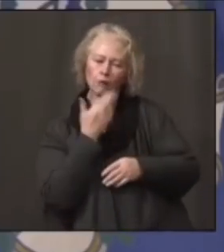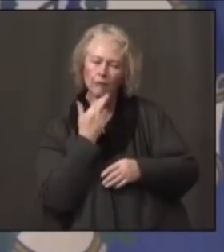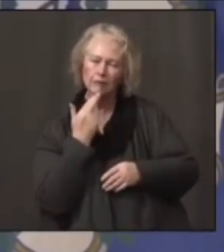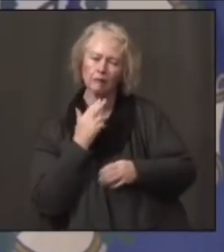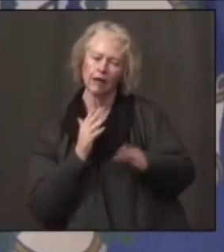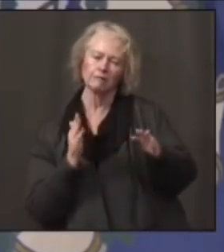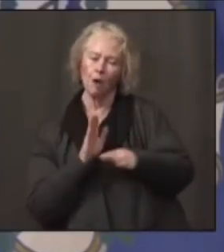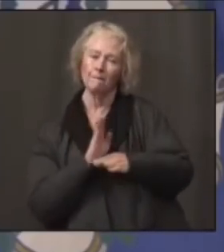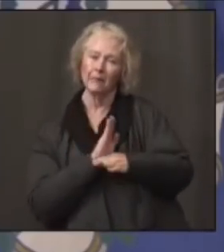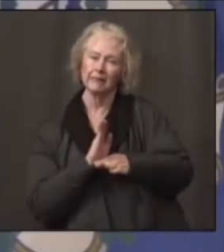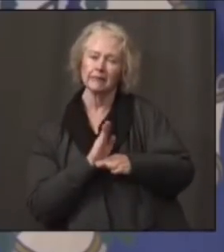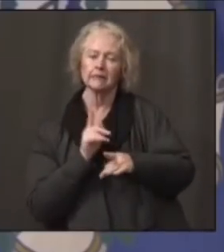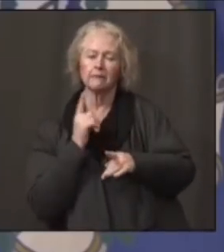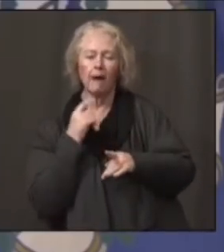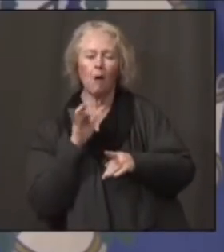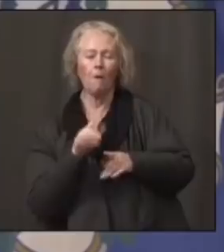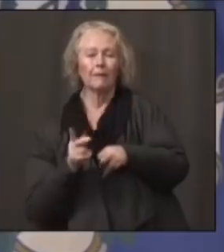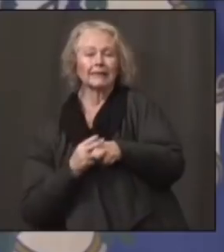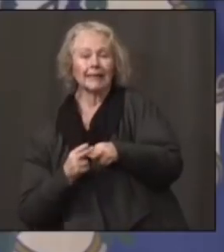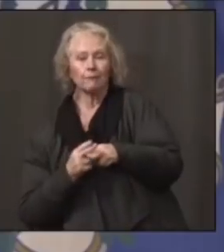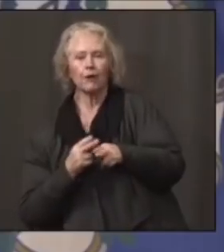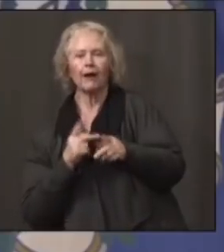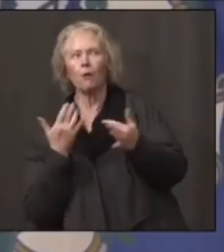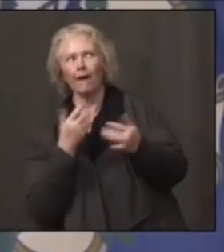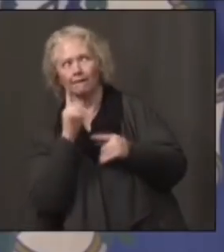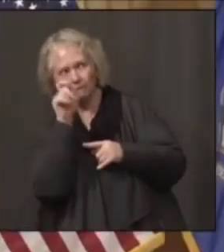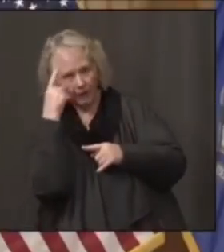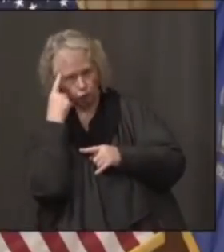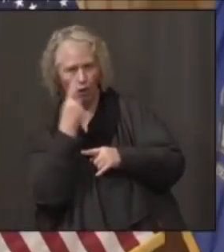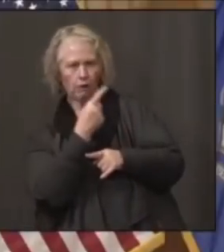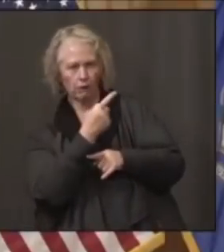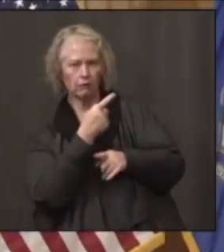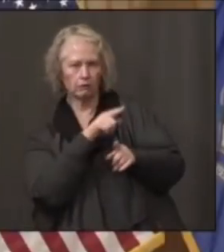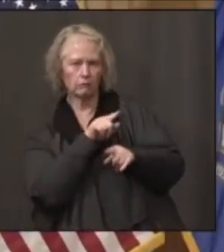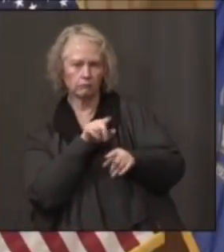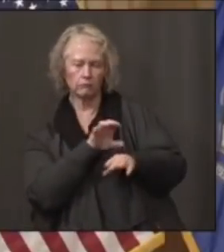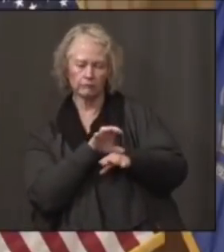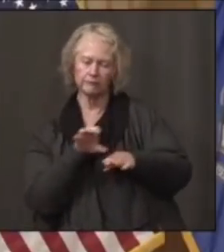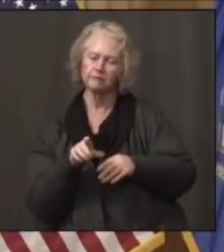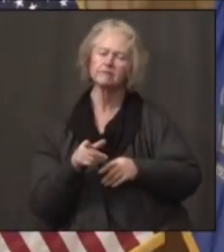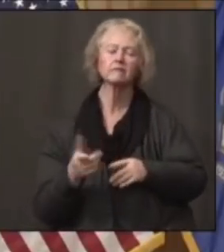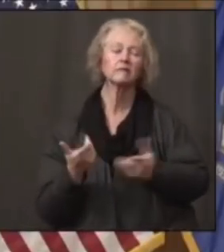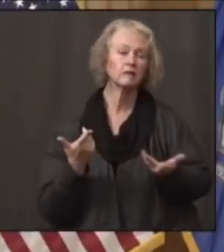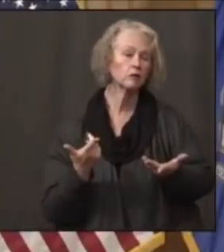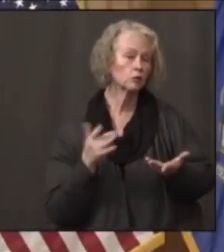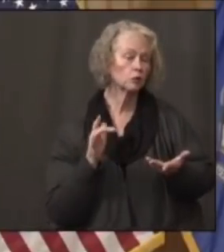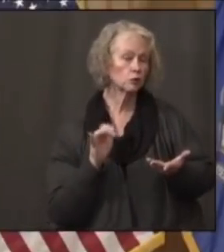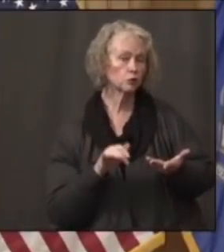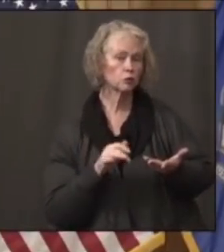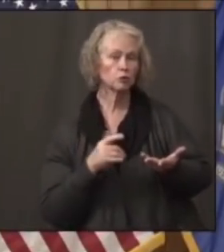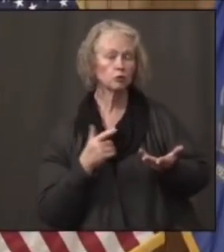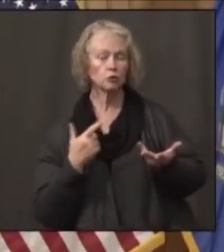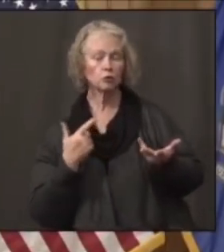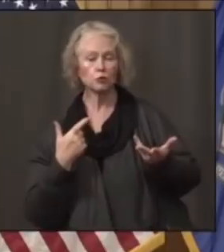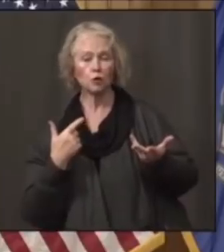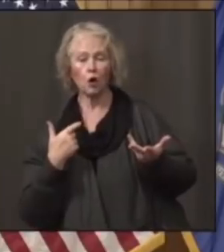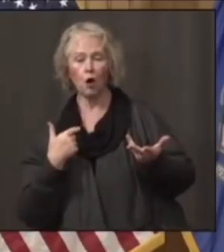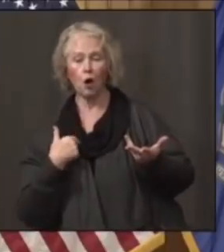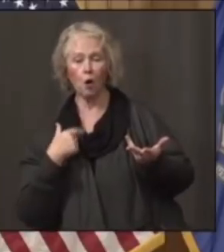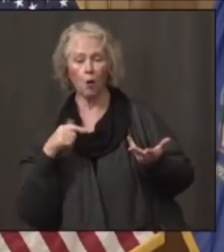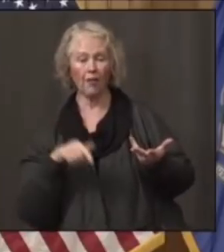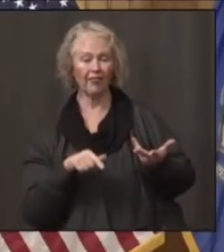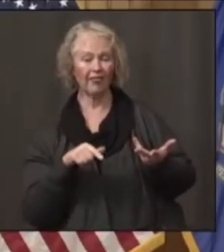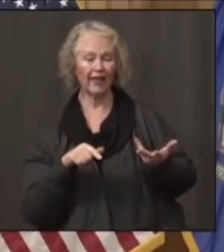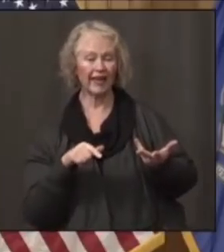hope it's a bridge to what the federal government's going to do. And speaking of relief for restaurants, what is your reaction to the State House Republicans' efforts